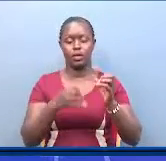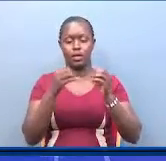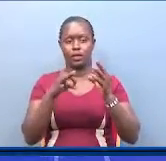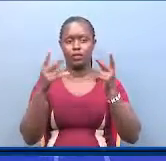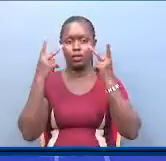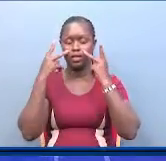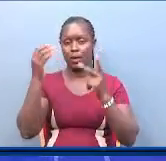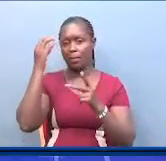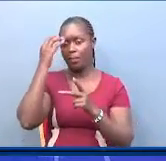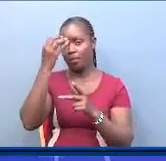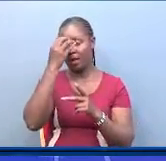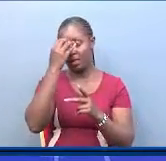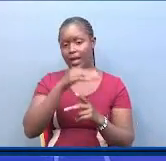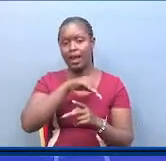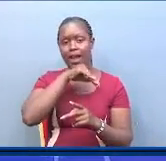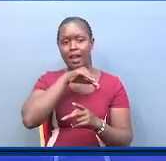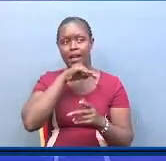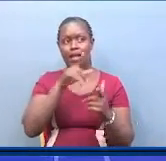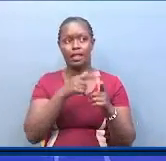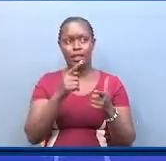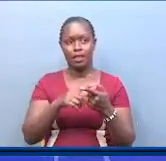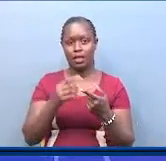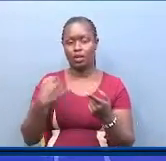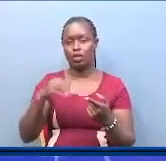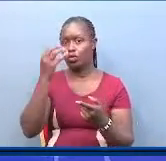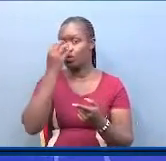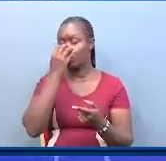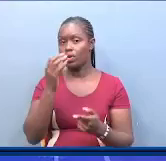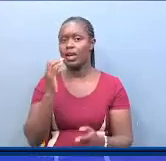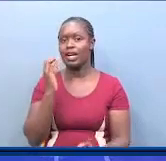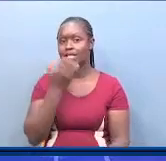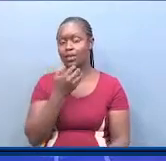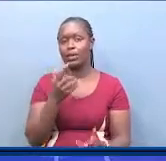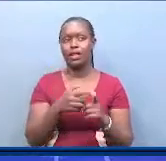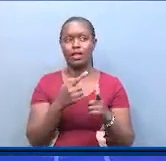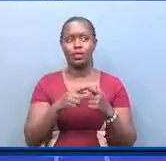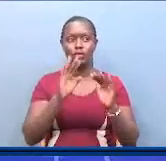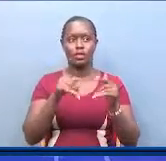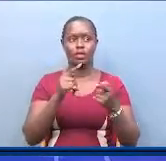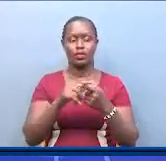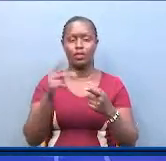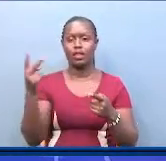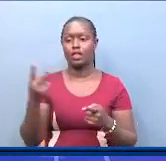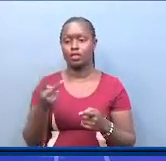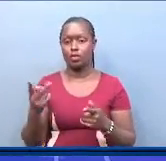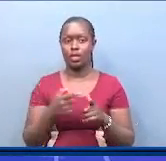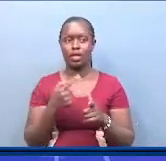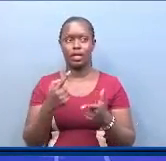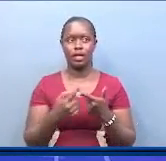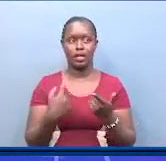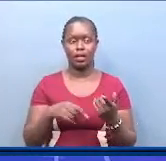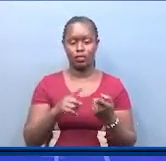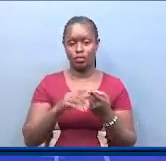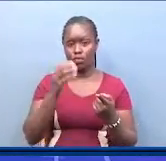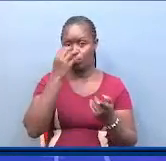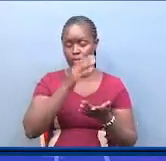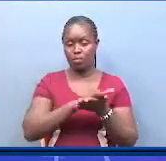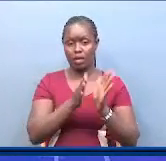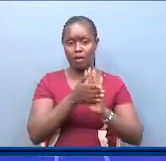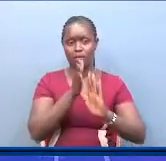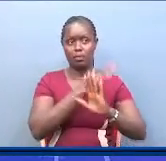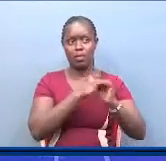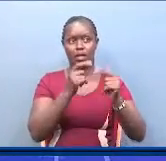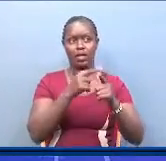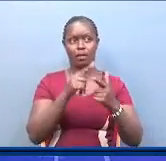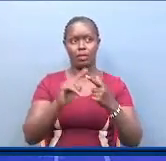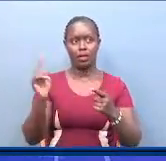Martha and Laira, and then you look at Ruto and Gachagua, if I was given the two, if Ruto becomes the president, I'll be the